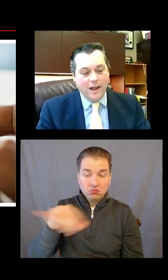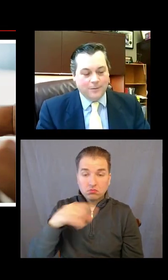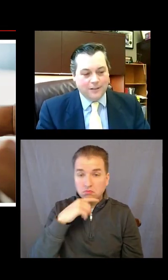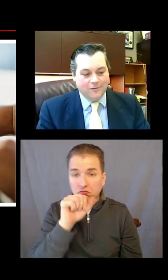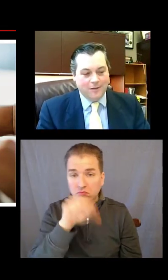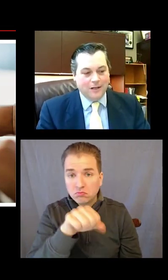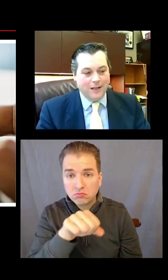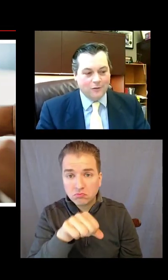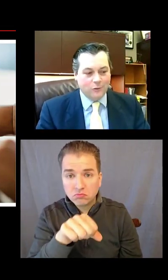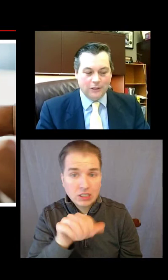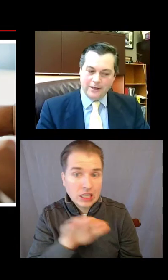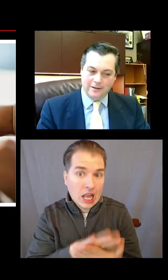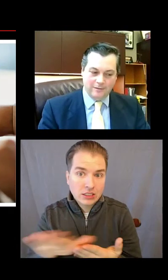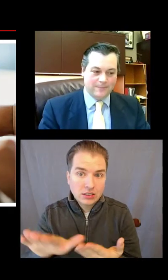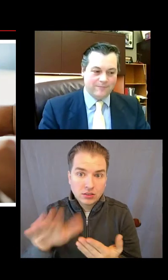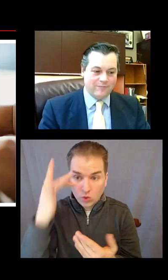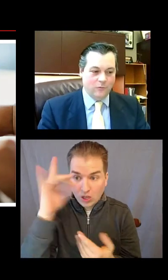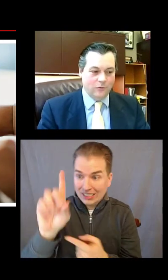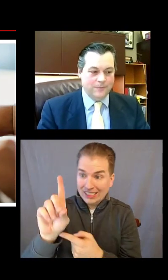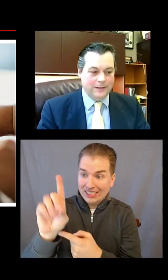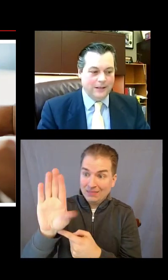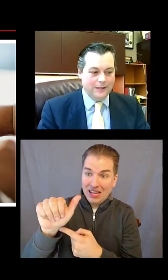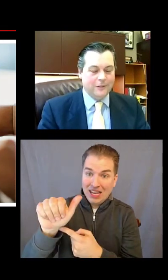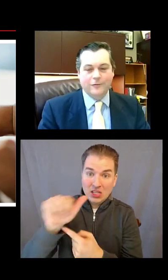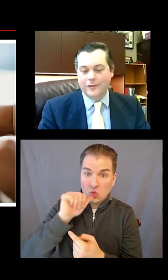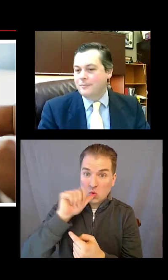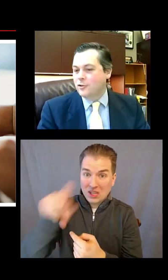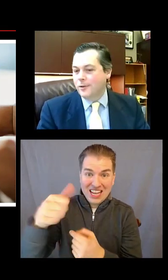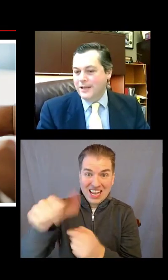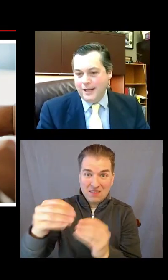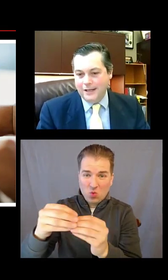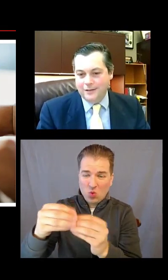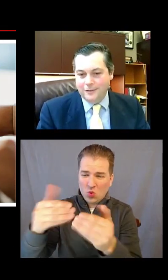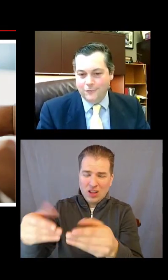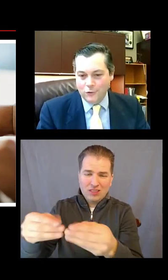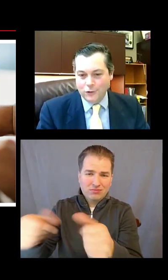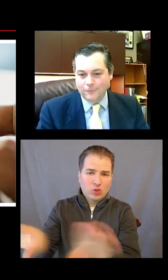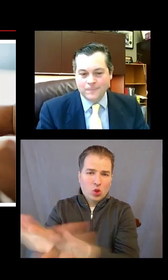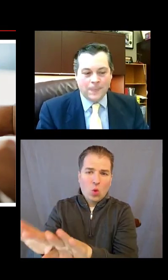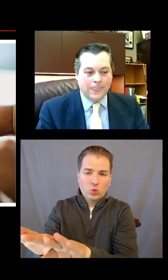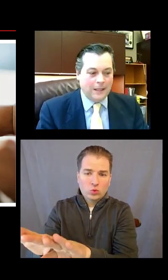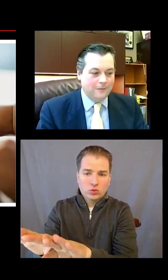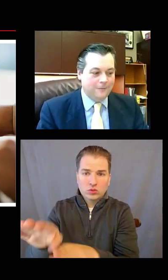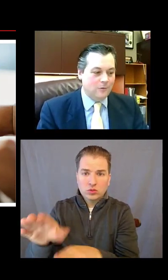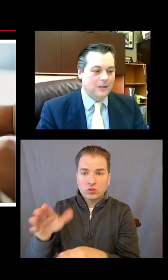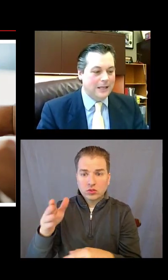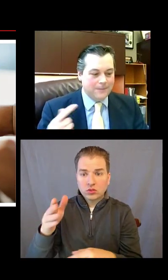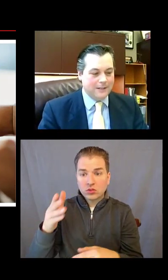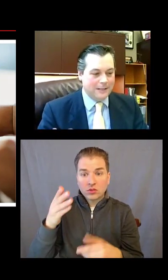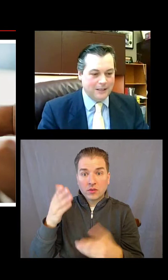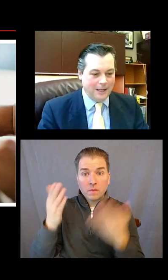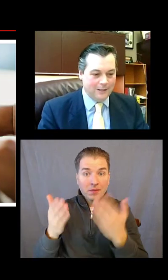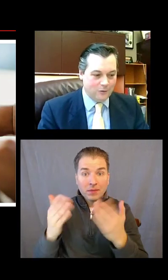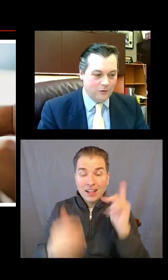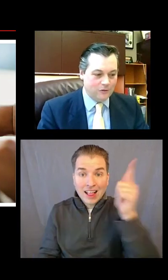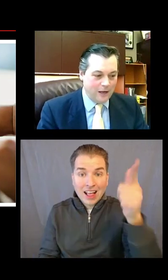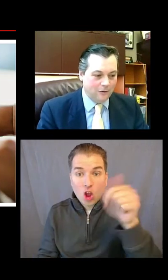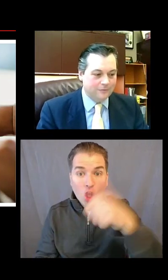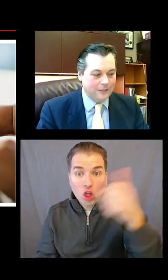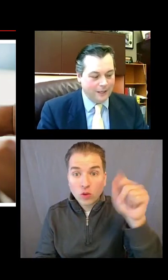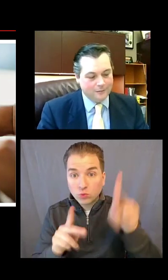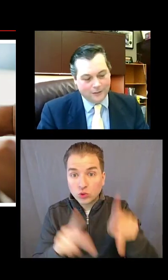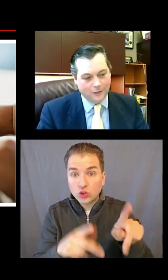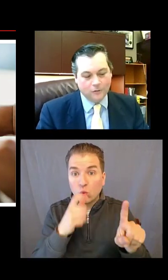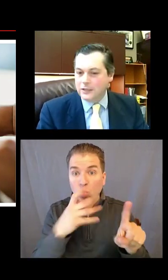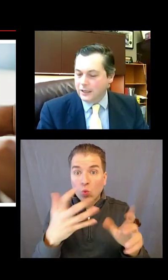be nice because if somebody else would like it, it would be easier for them to obtain it in the future. If you keep the DBA to